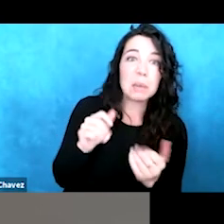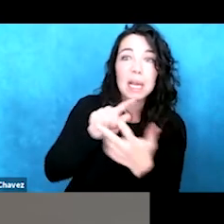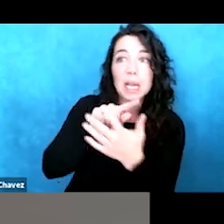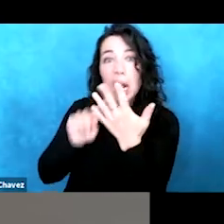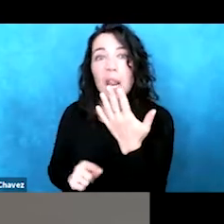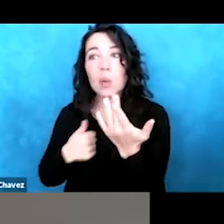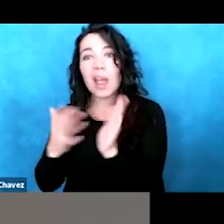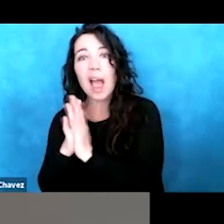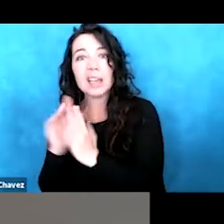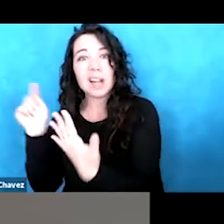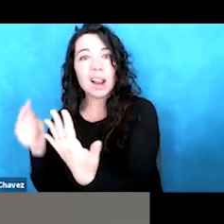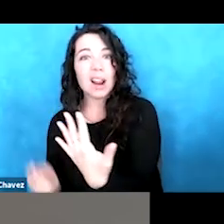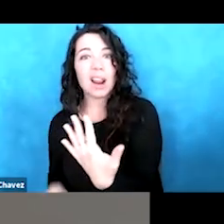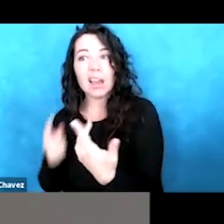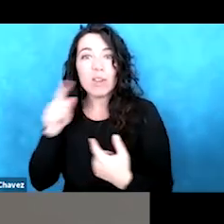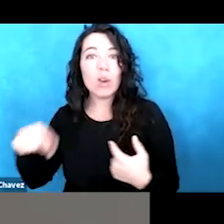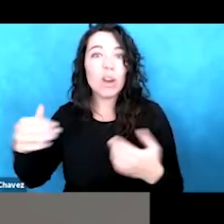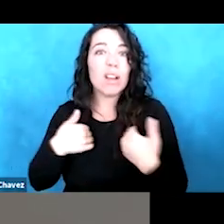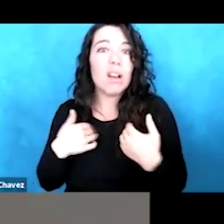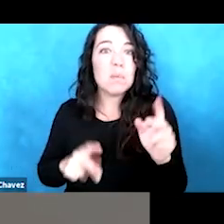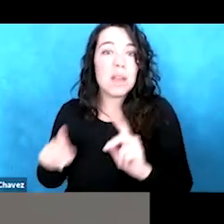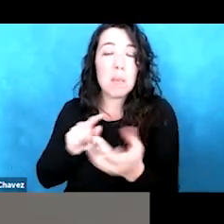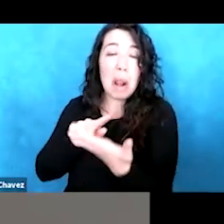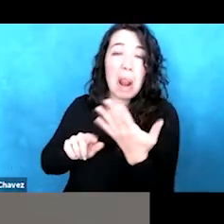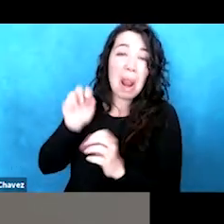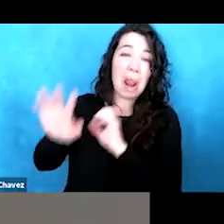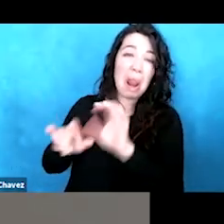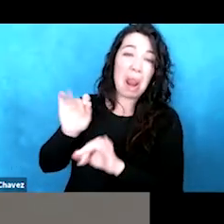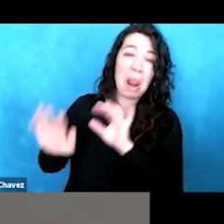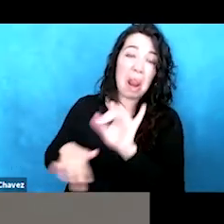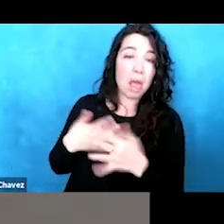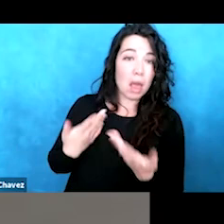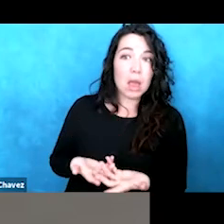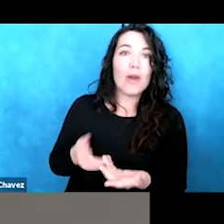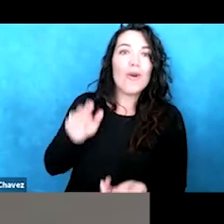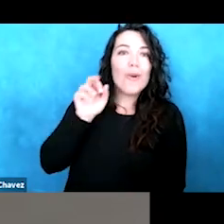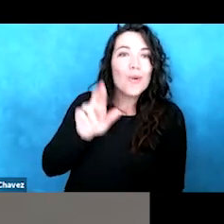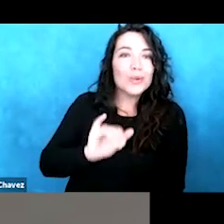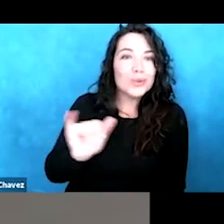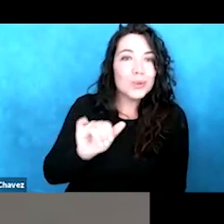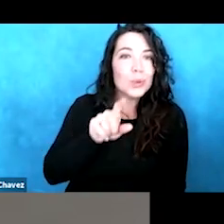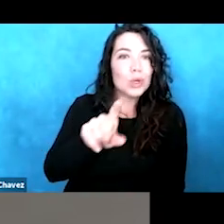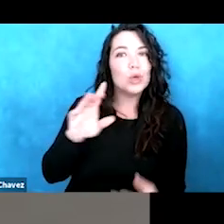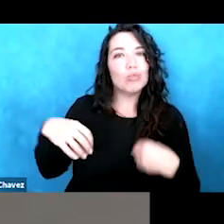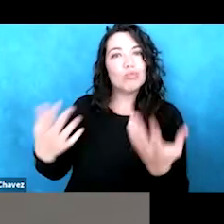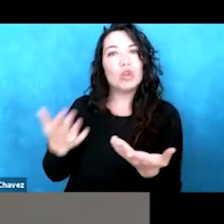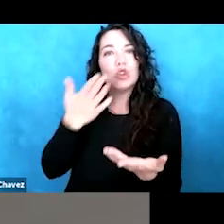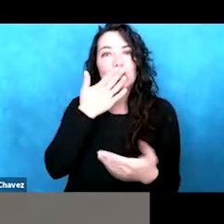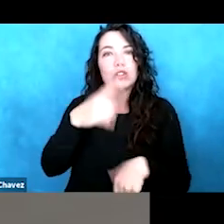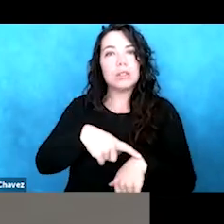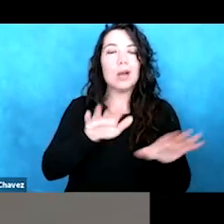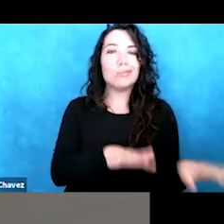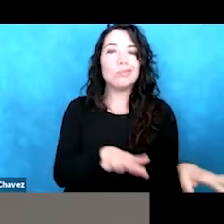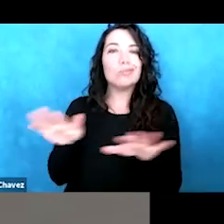learn new information? Or are you building in this kind of long-term membership, this this lead time for them to settle before you start introducing